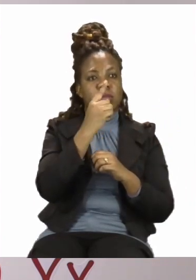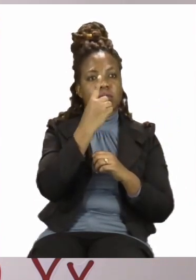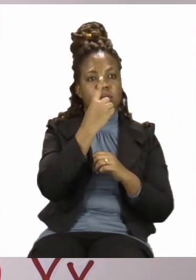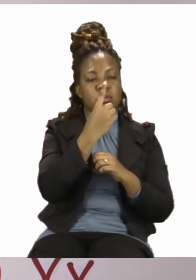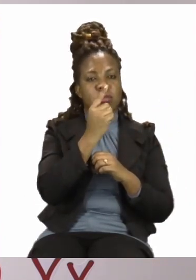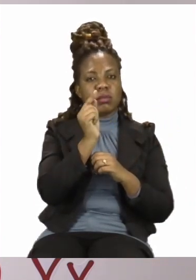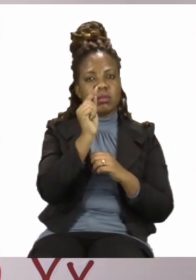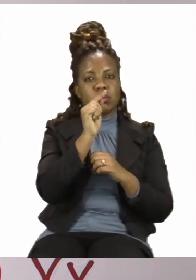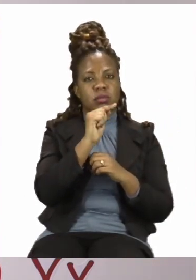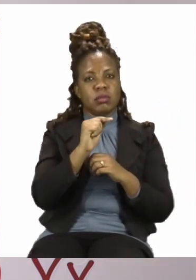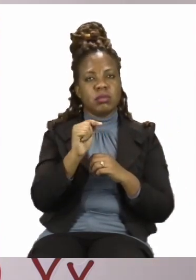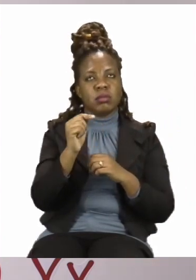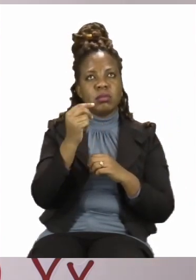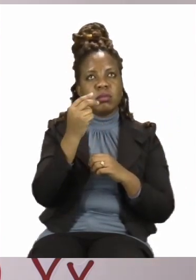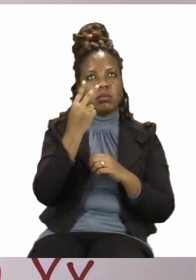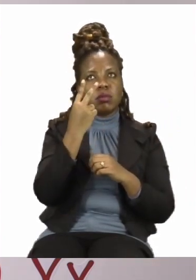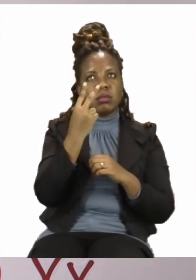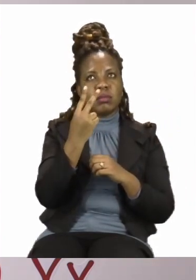2,